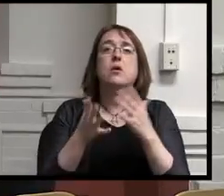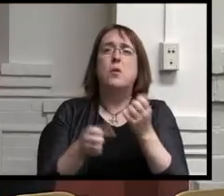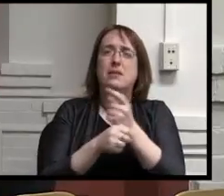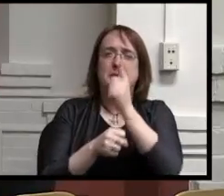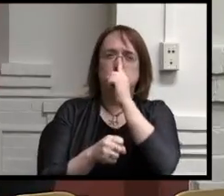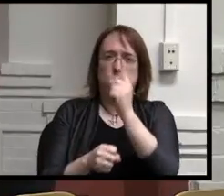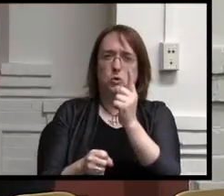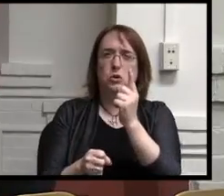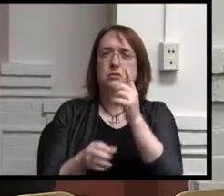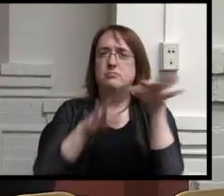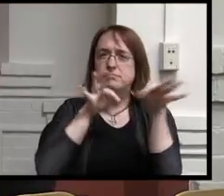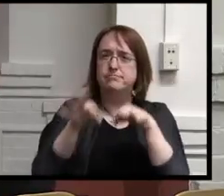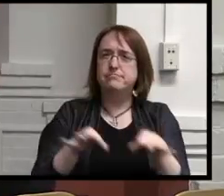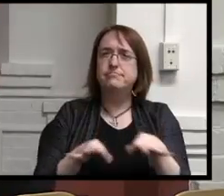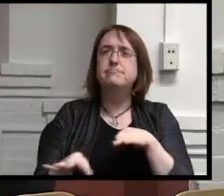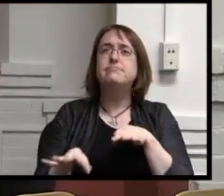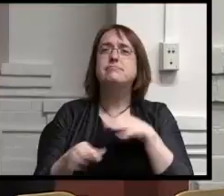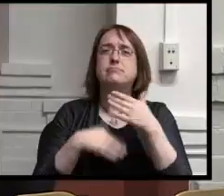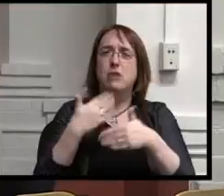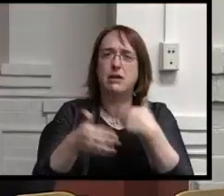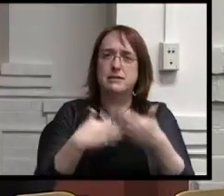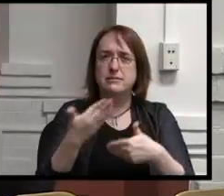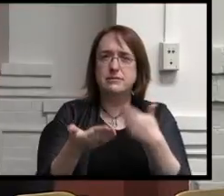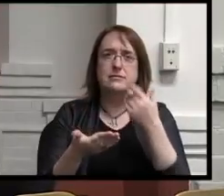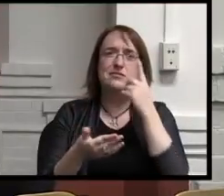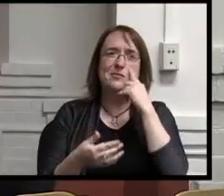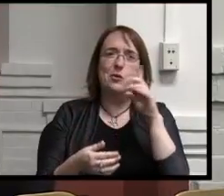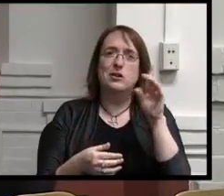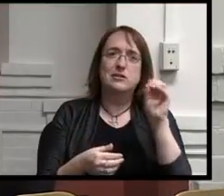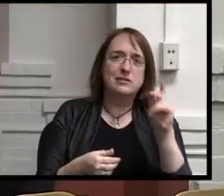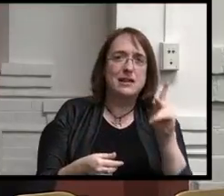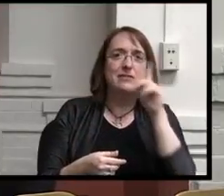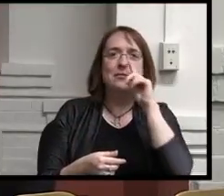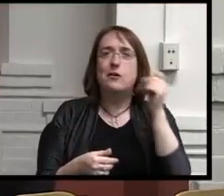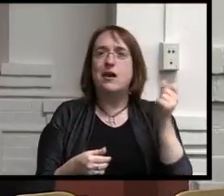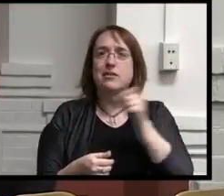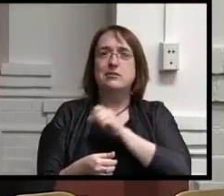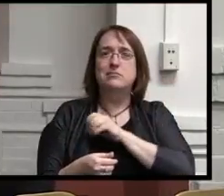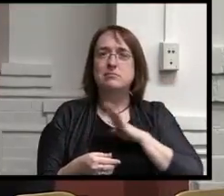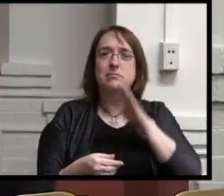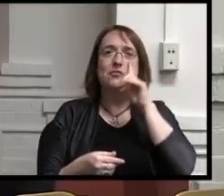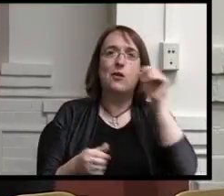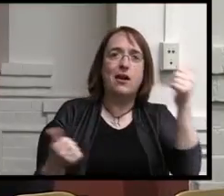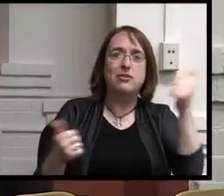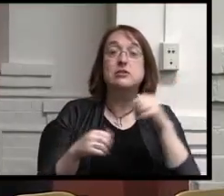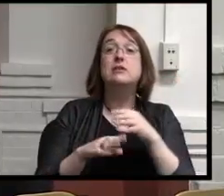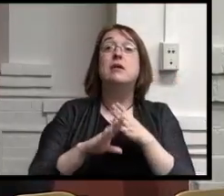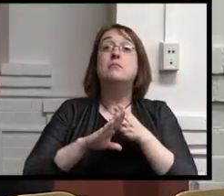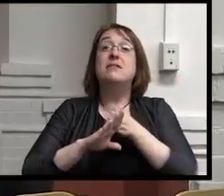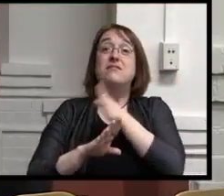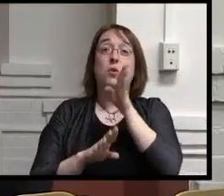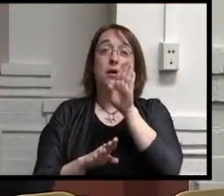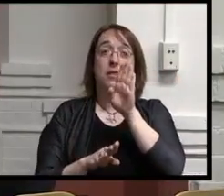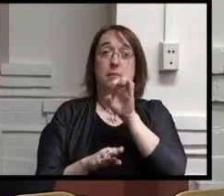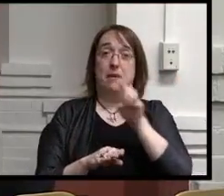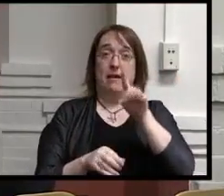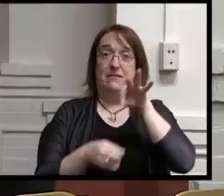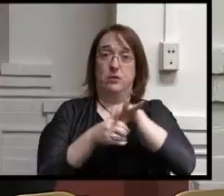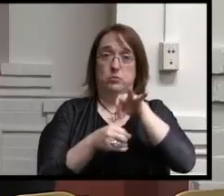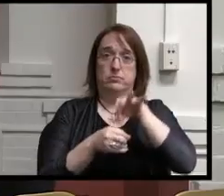the process to maybe Dick, but maybe others as well. Before the bond vote,